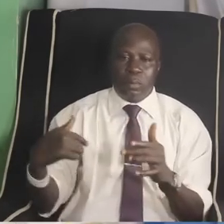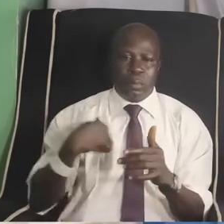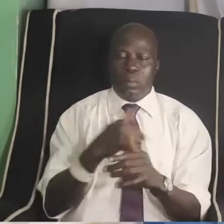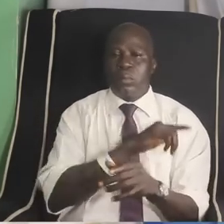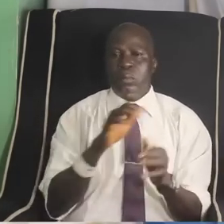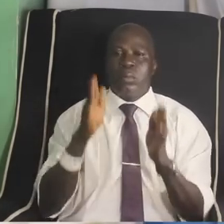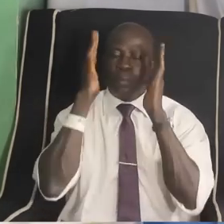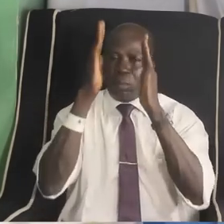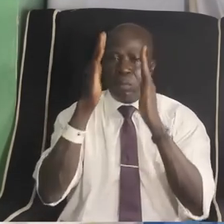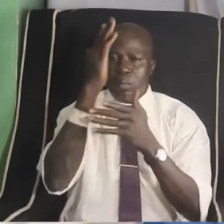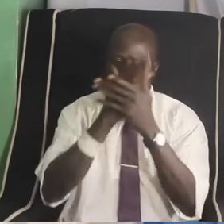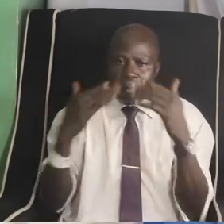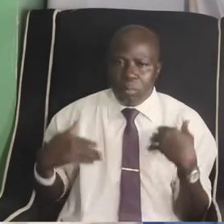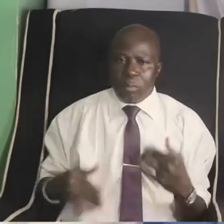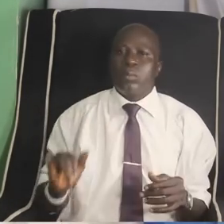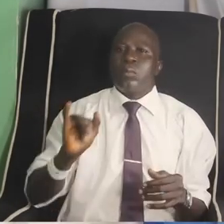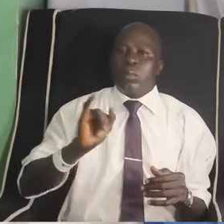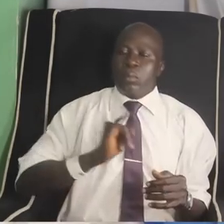Amen. Face somebody. Amen. Amen.